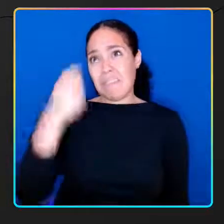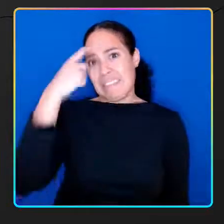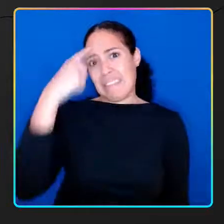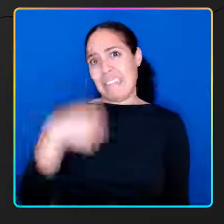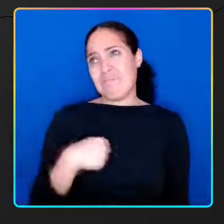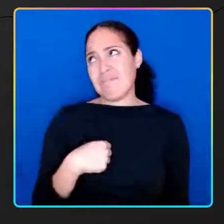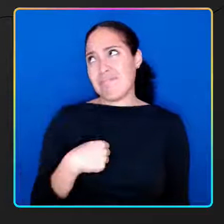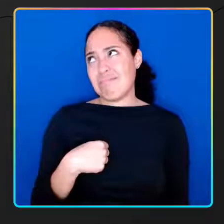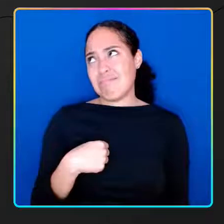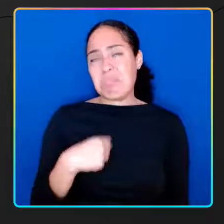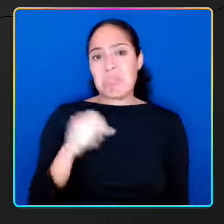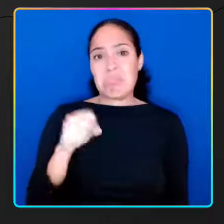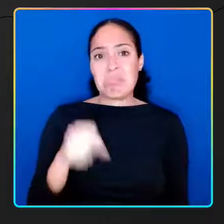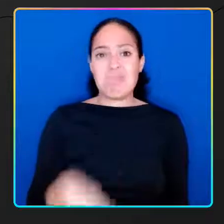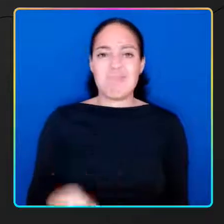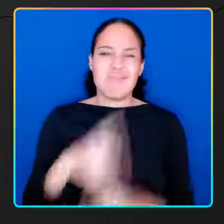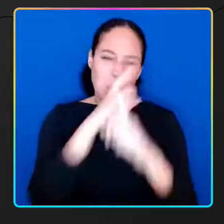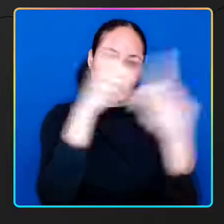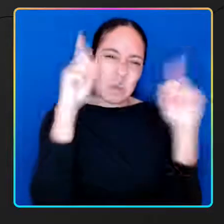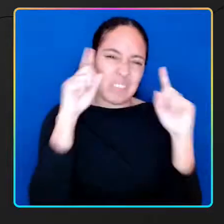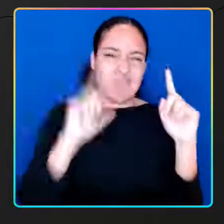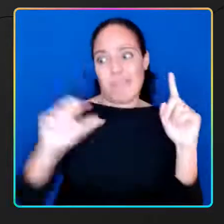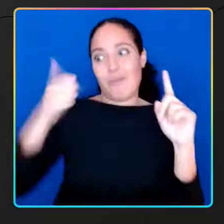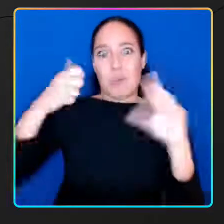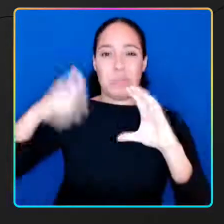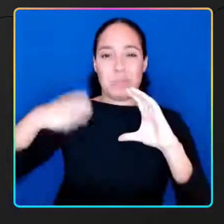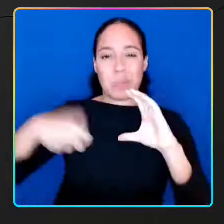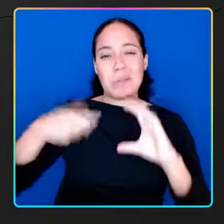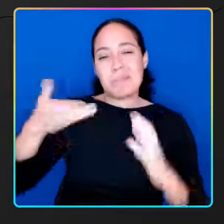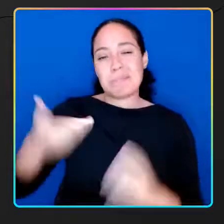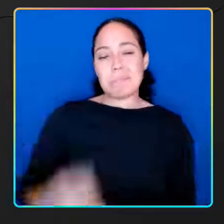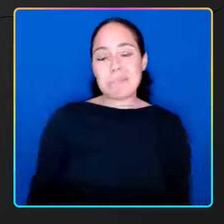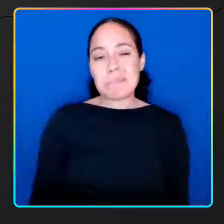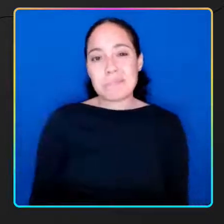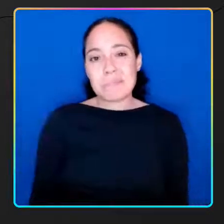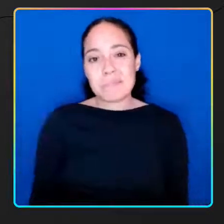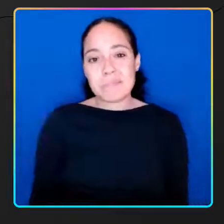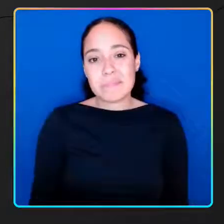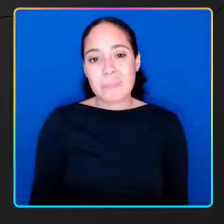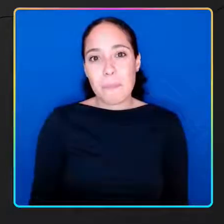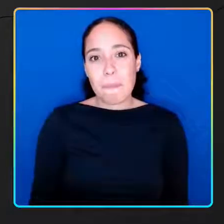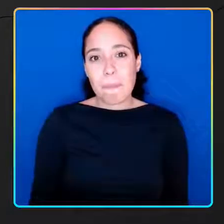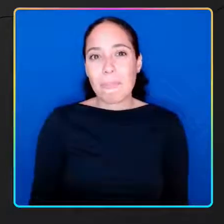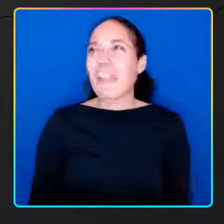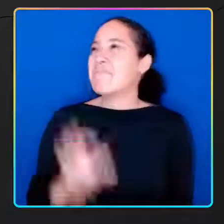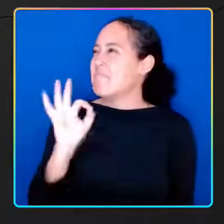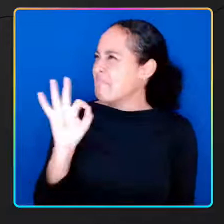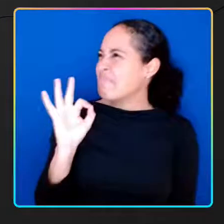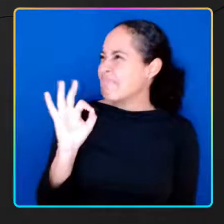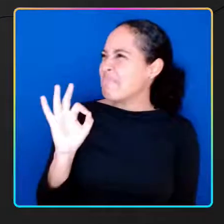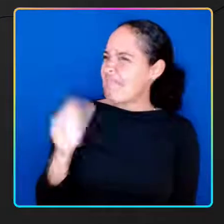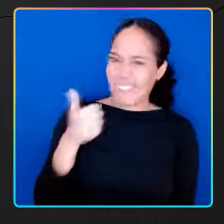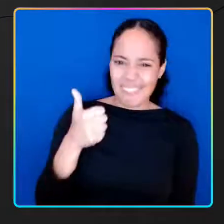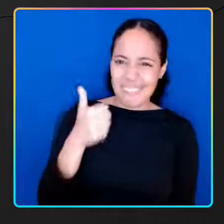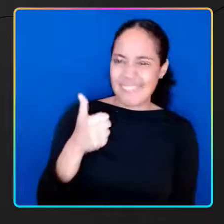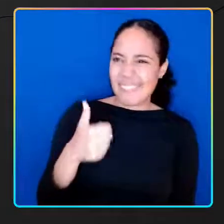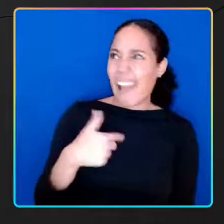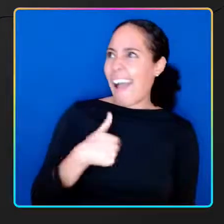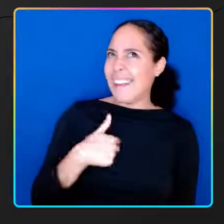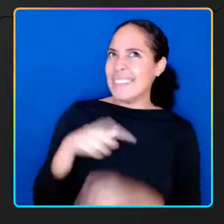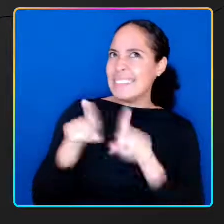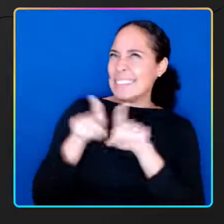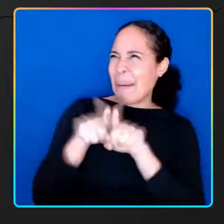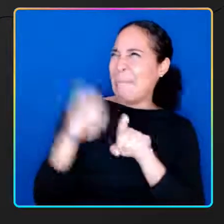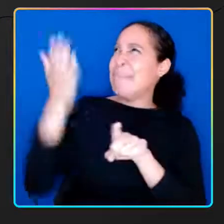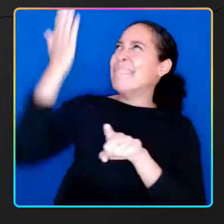first in college, I would say. Yeah. Oh, that's a brilliant one. That's a really good one. I think I did that project as